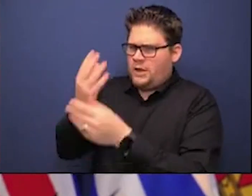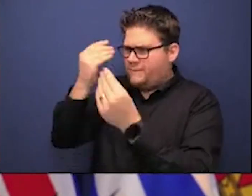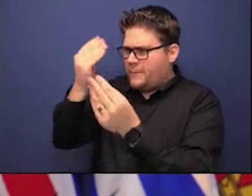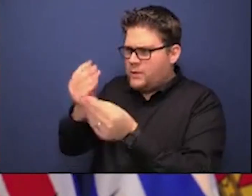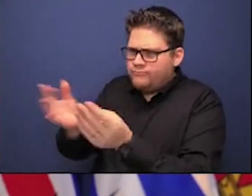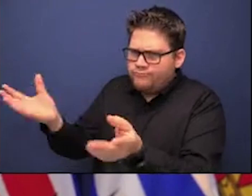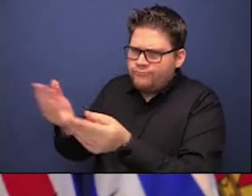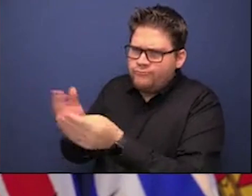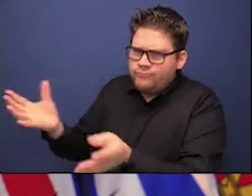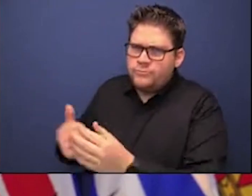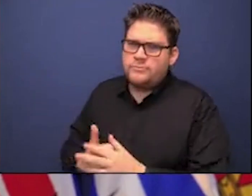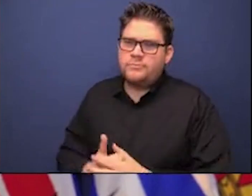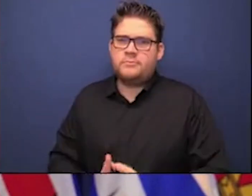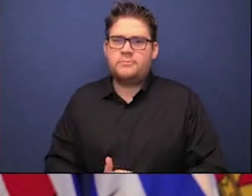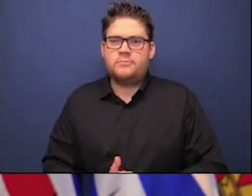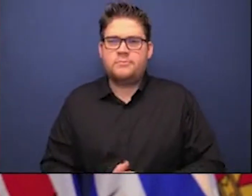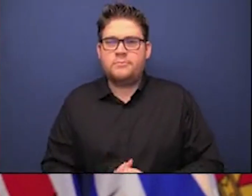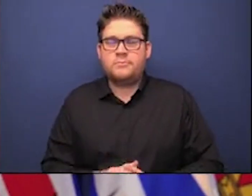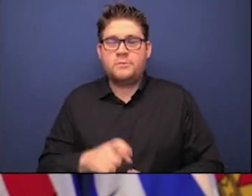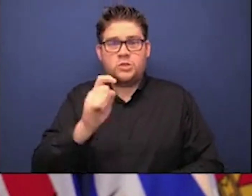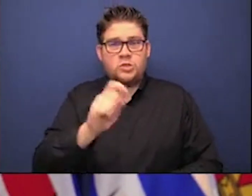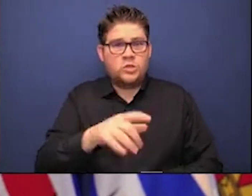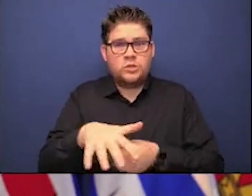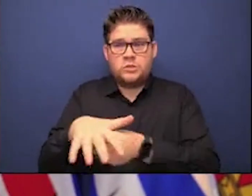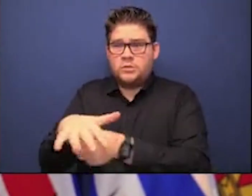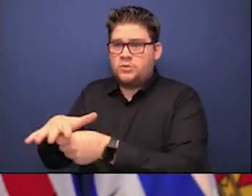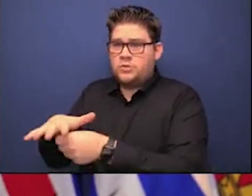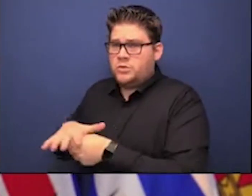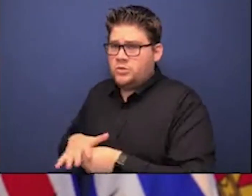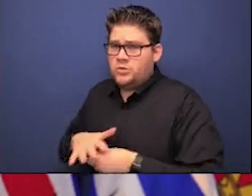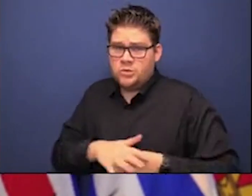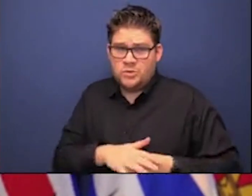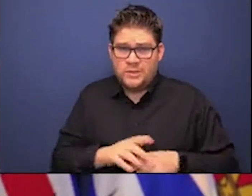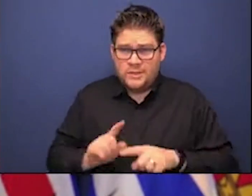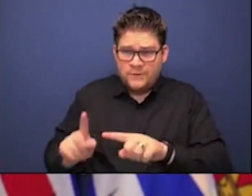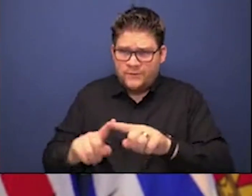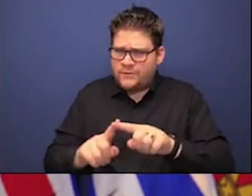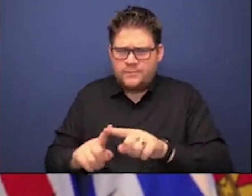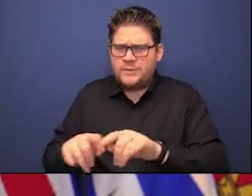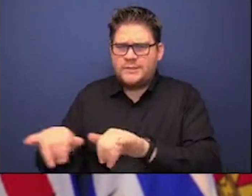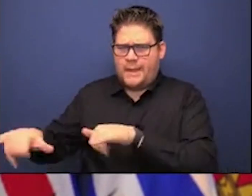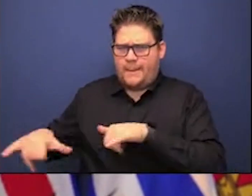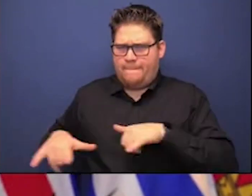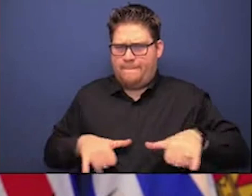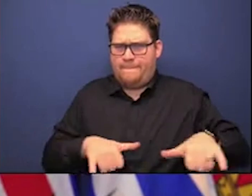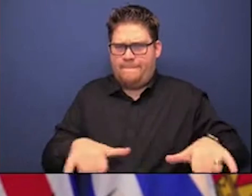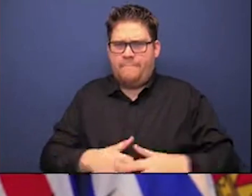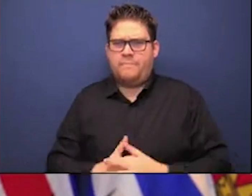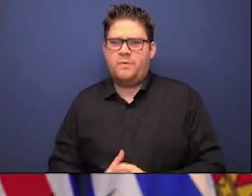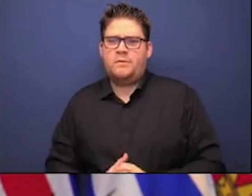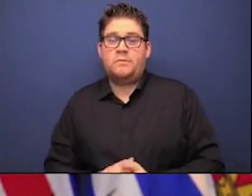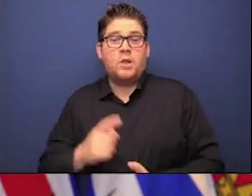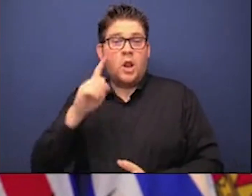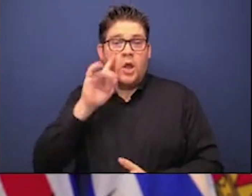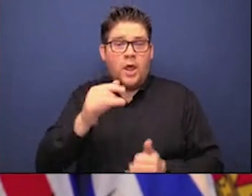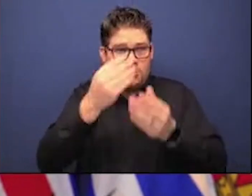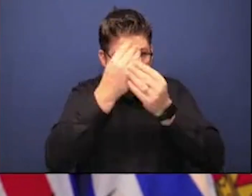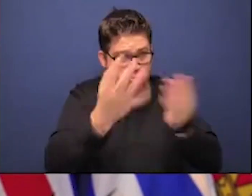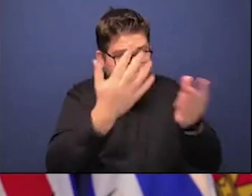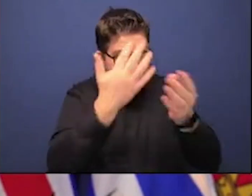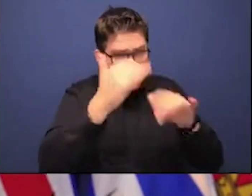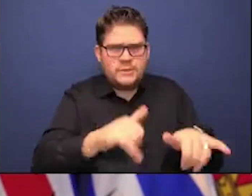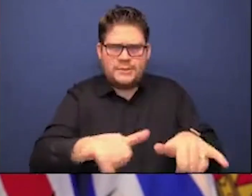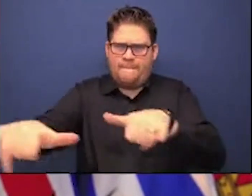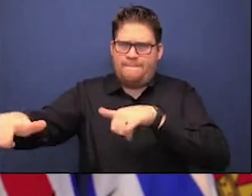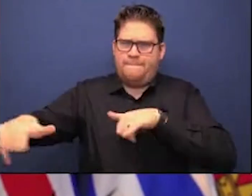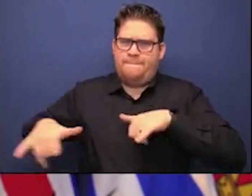consistency across the different districts around how that communication communication rolls out. So it is very much a